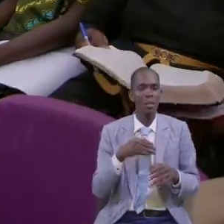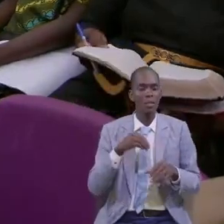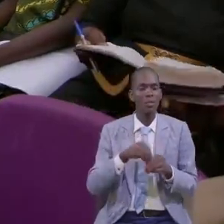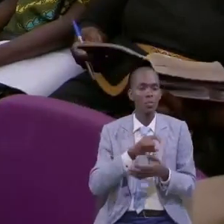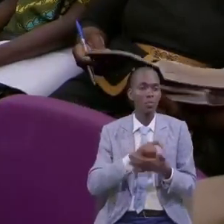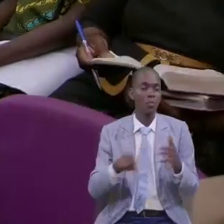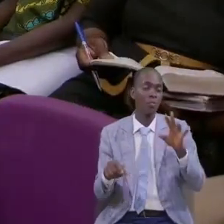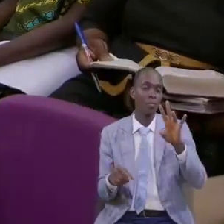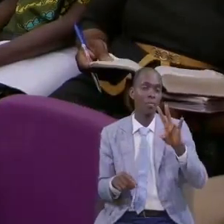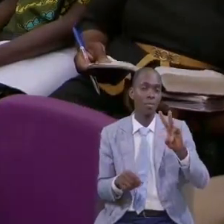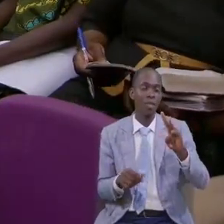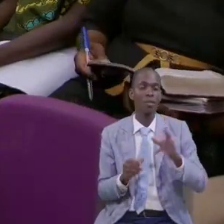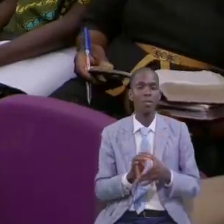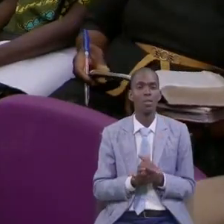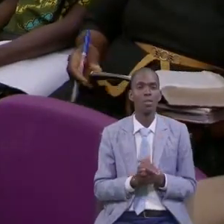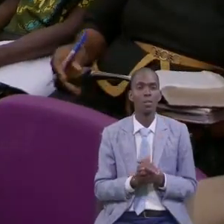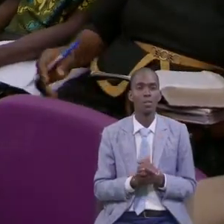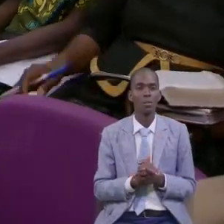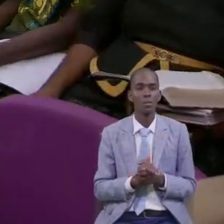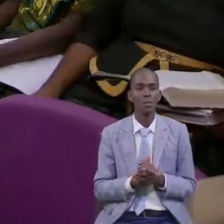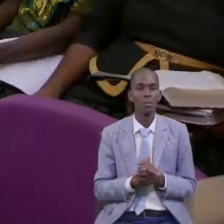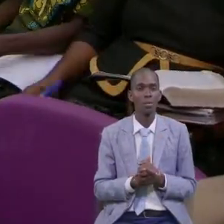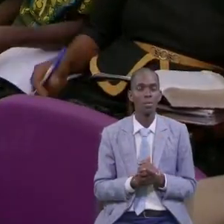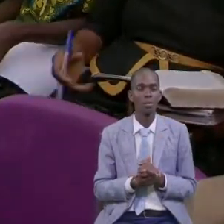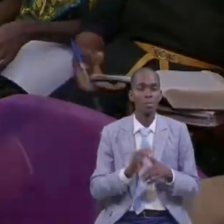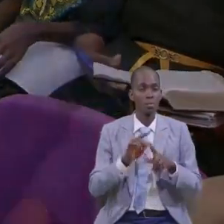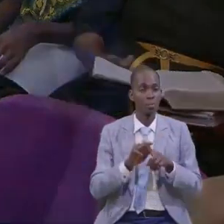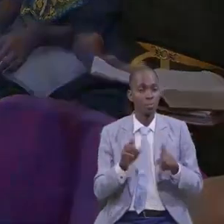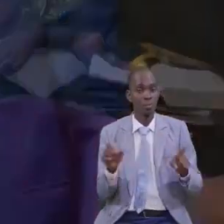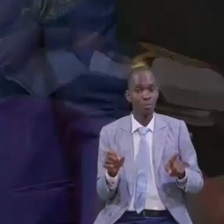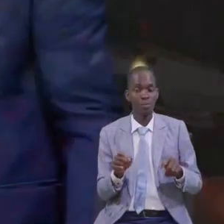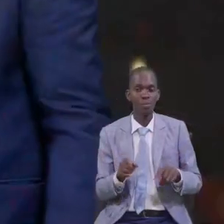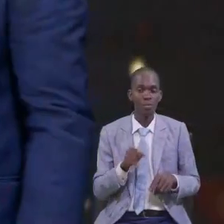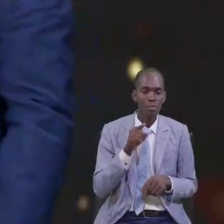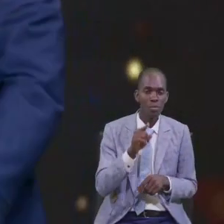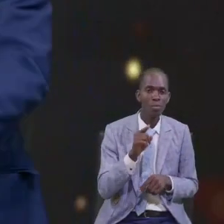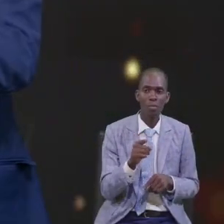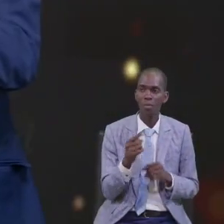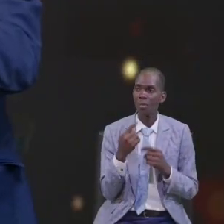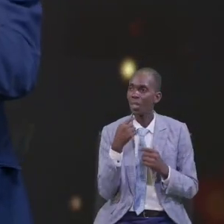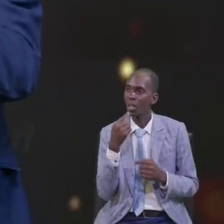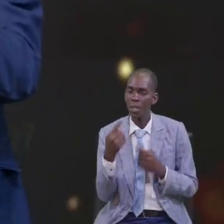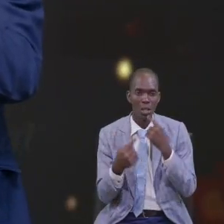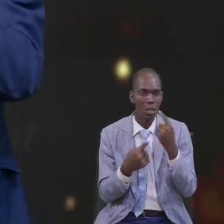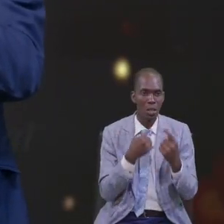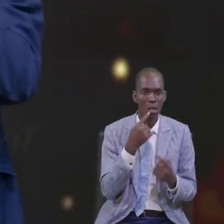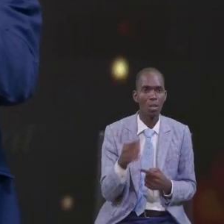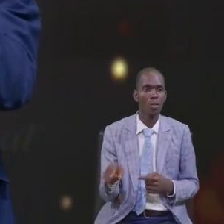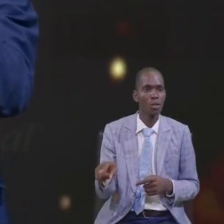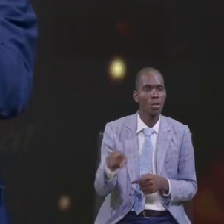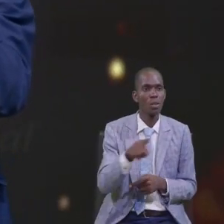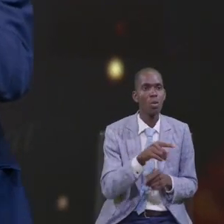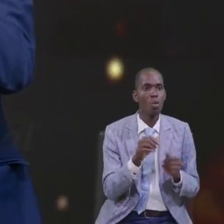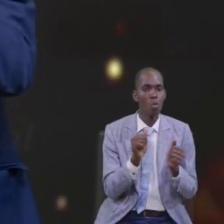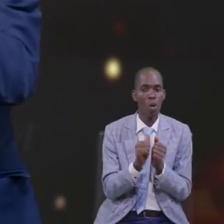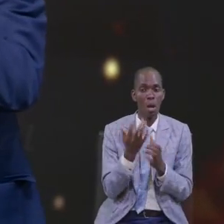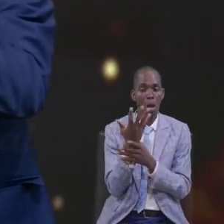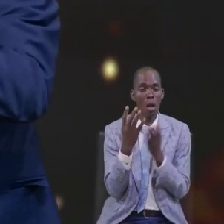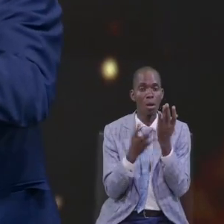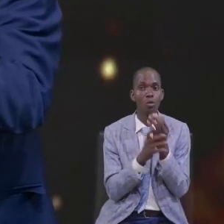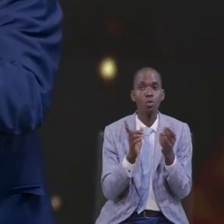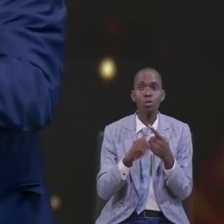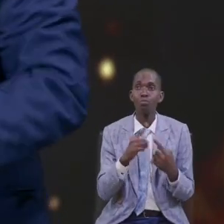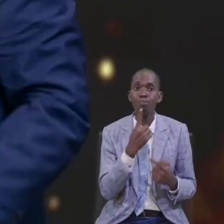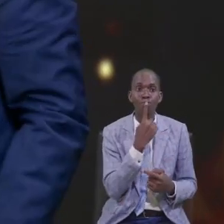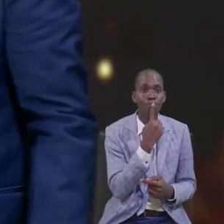In verse 17 it says, but he beckoning unto them with the hand to